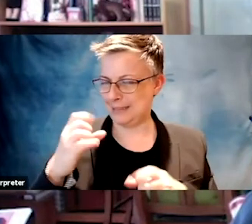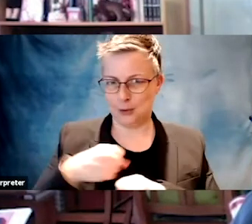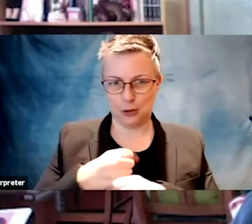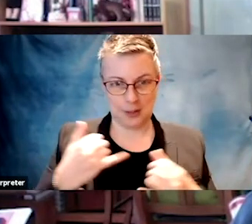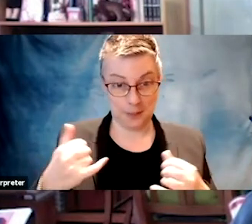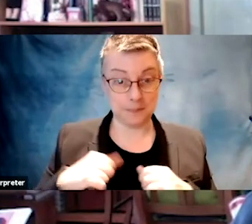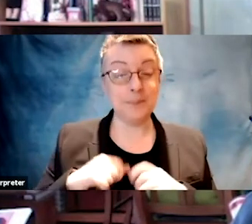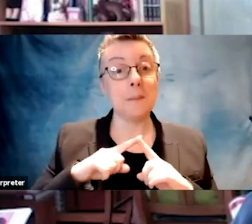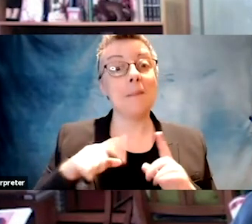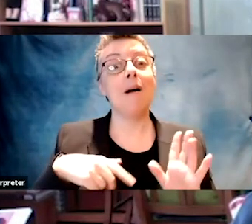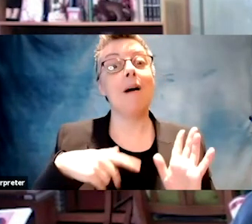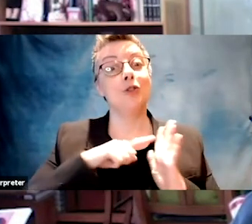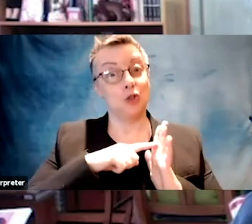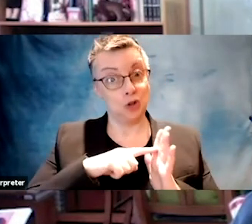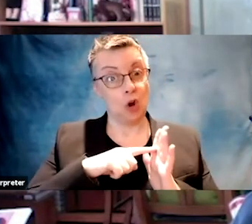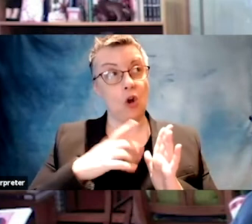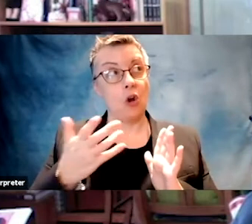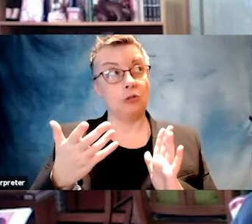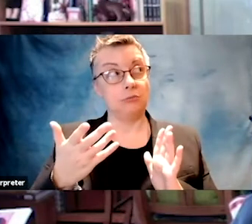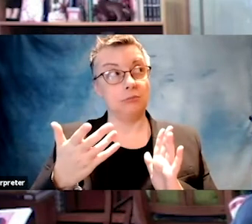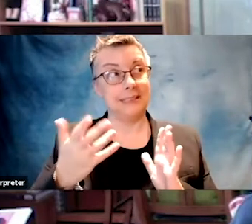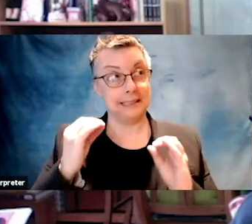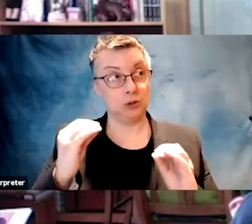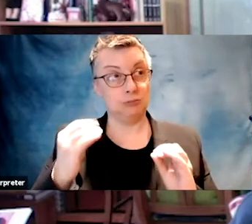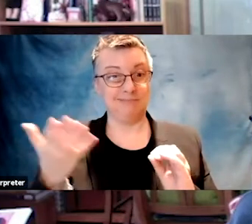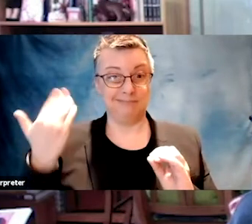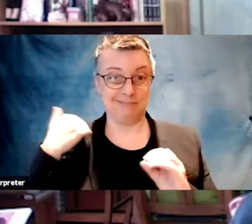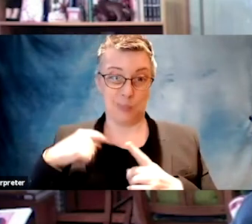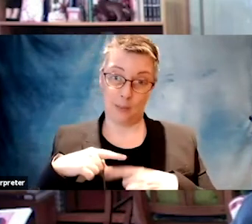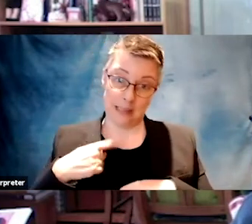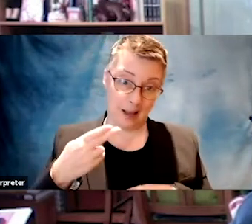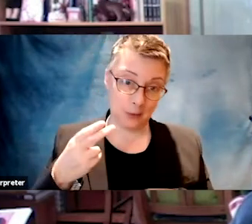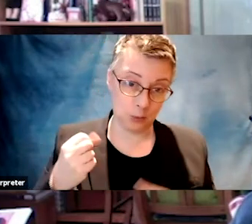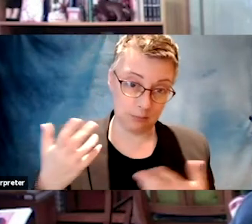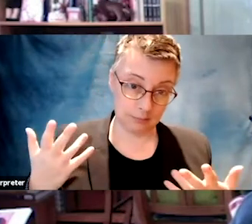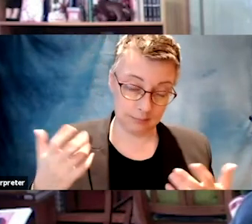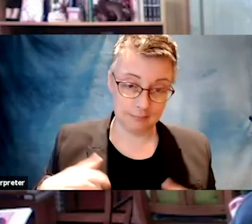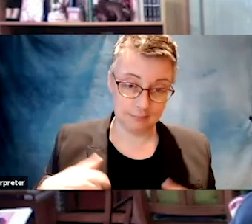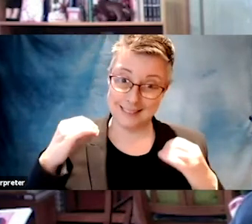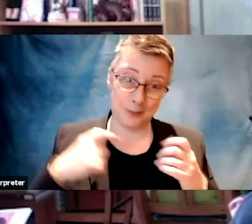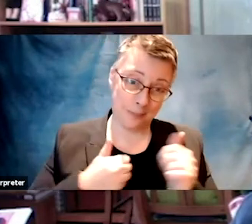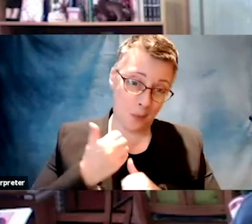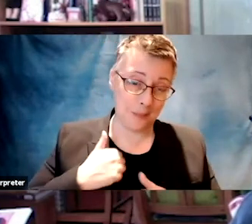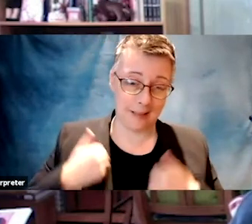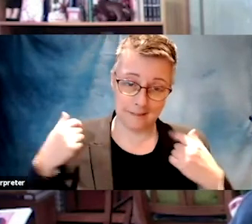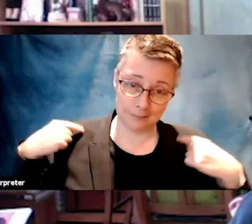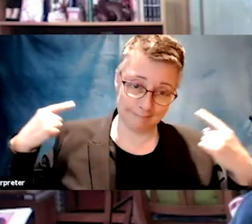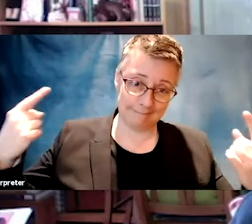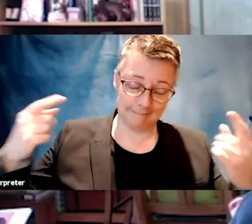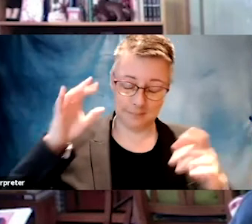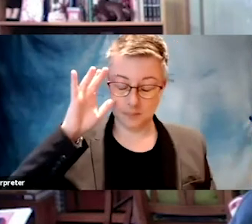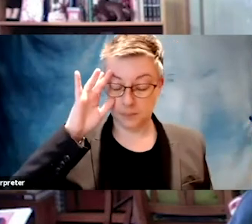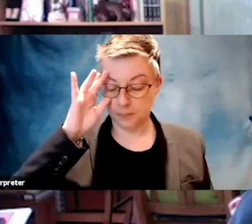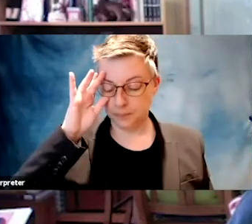but I started teaching pretty much back in, when I was in high school. So I've been teaching most of my life. Uh,